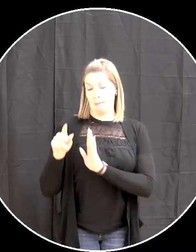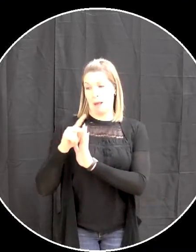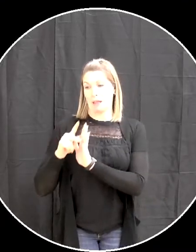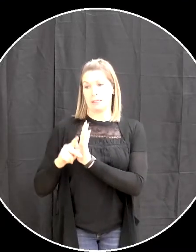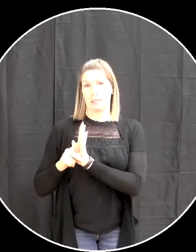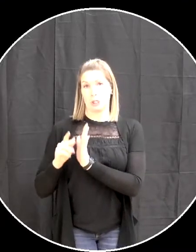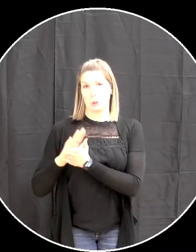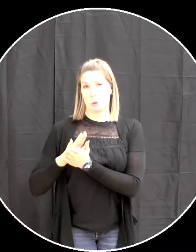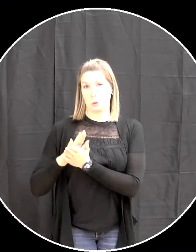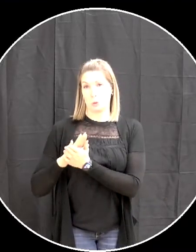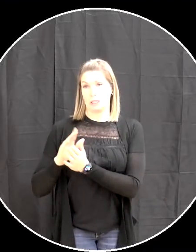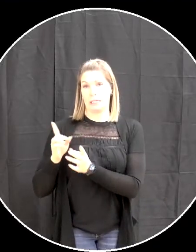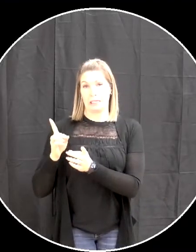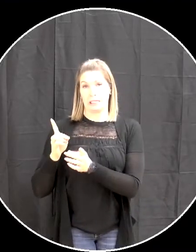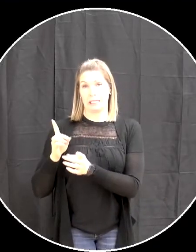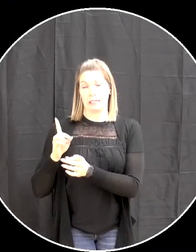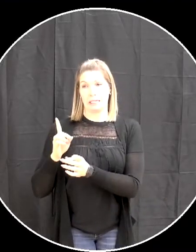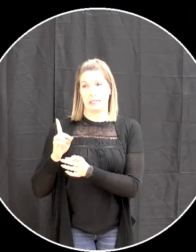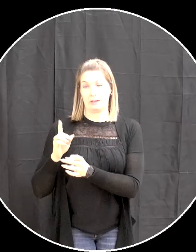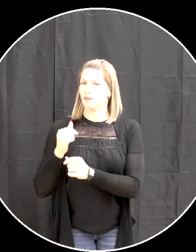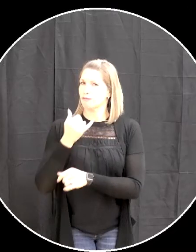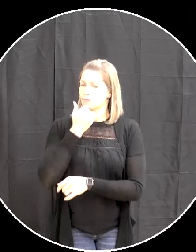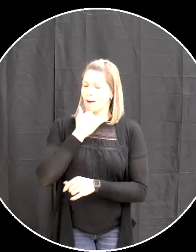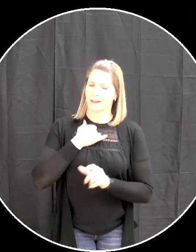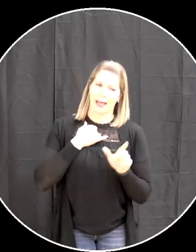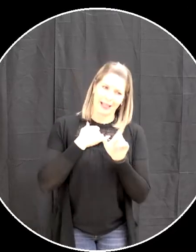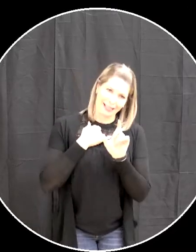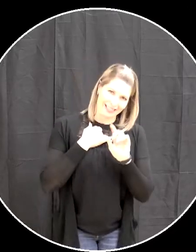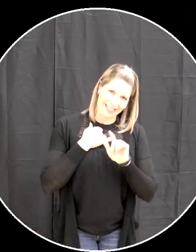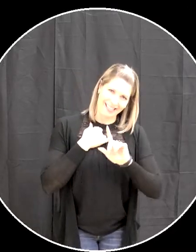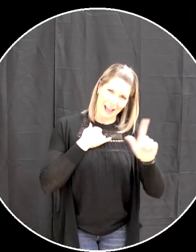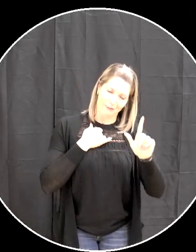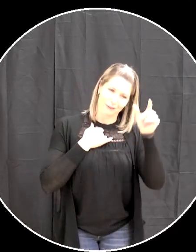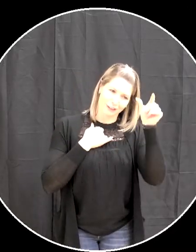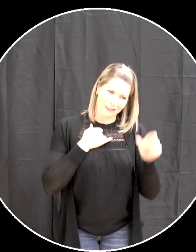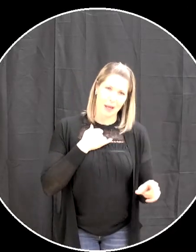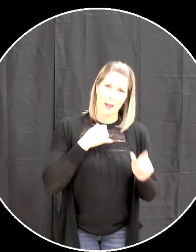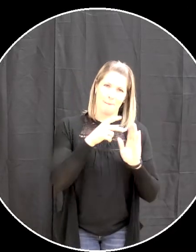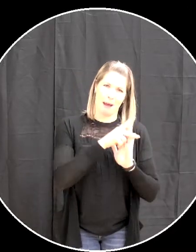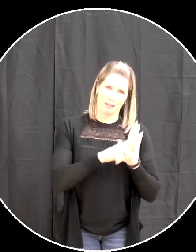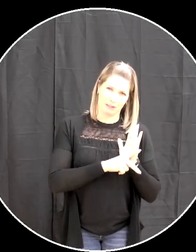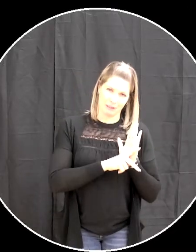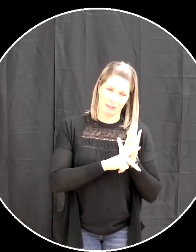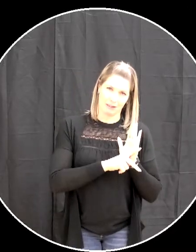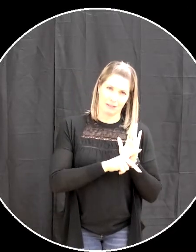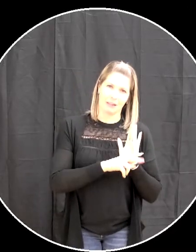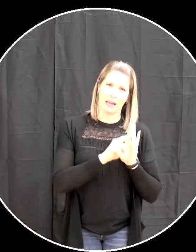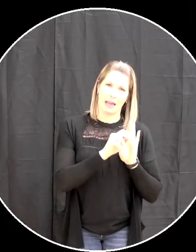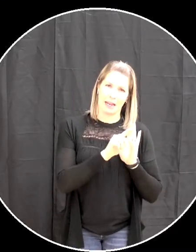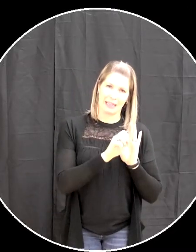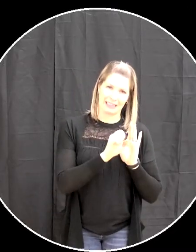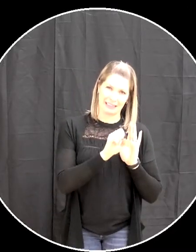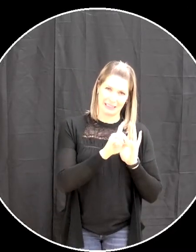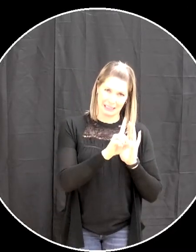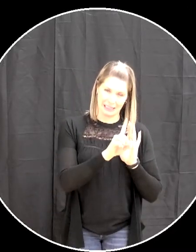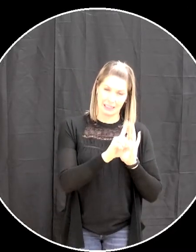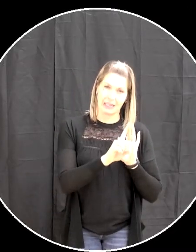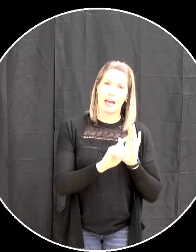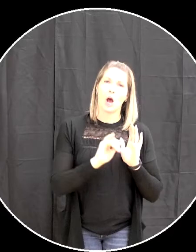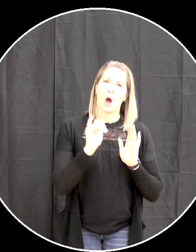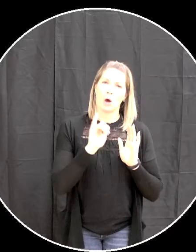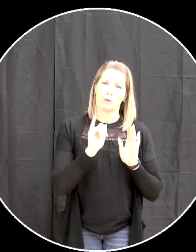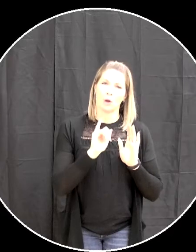district. On the left is the policy of the school district, followed by our significance is determined for the audit, as well